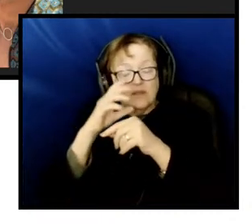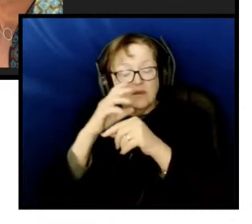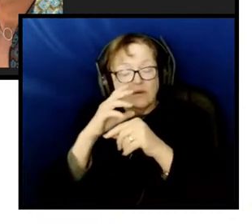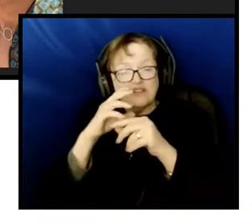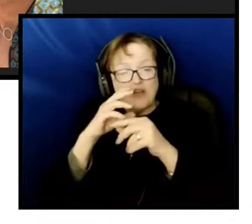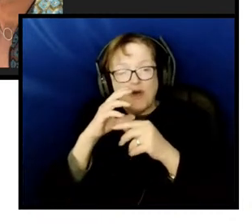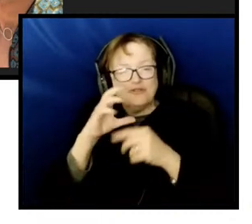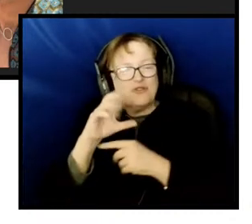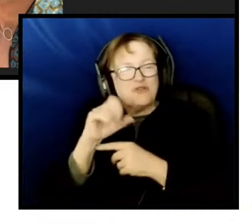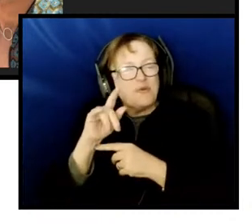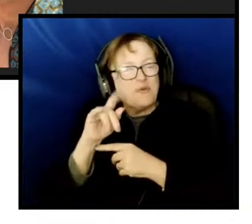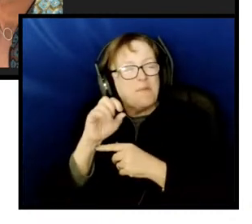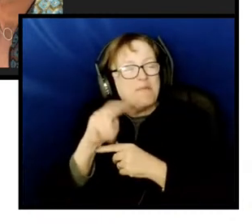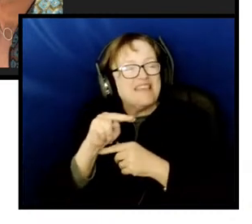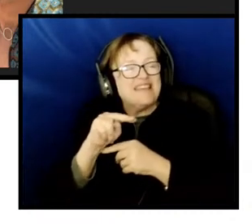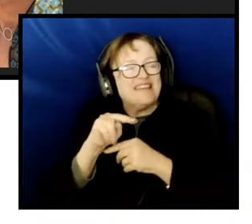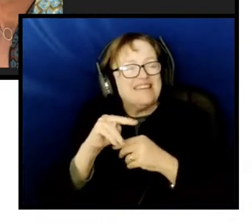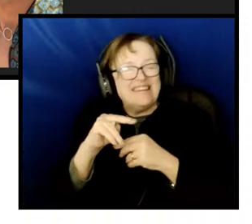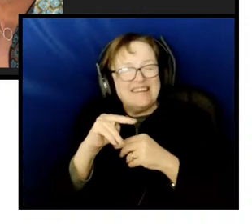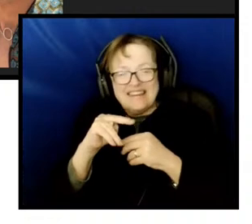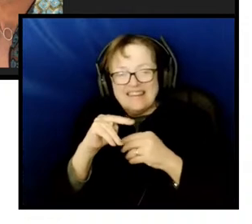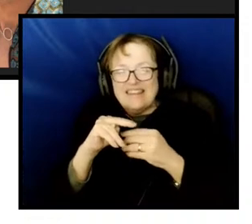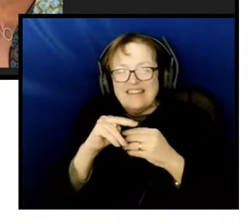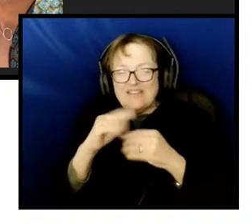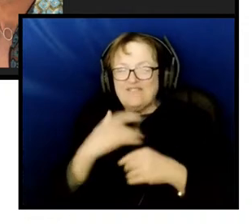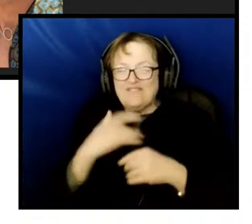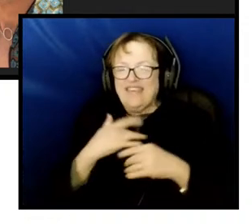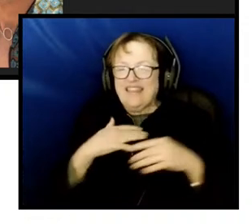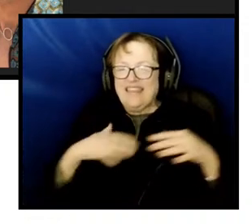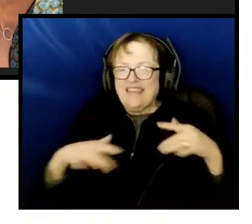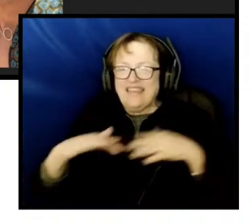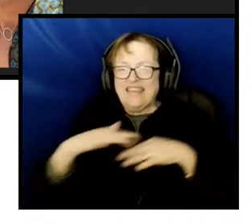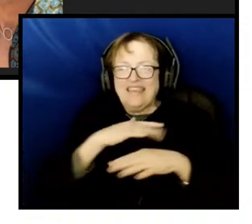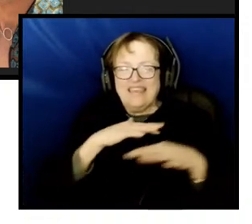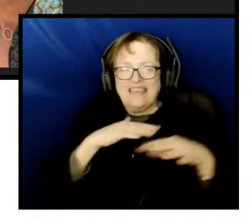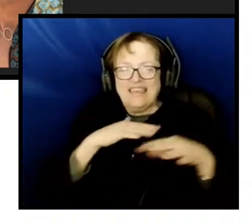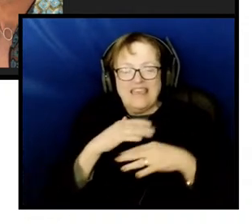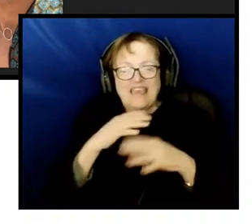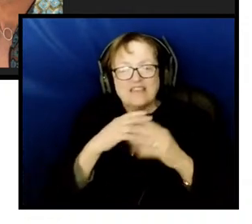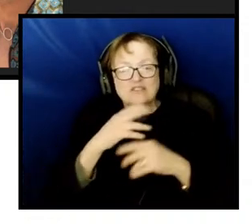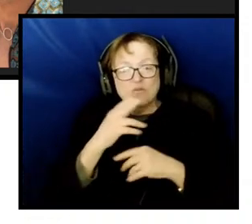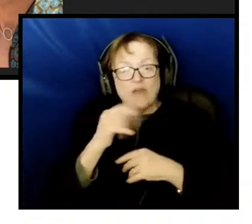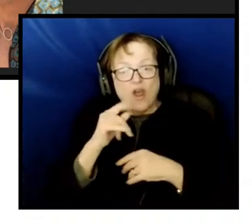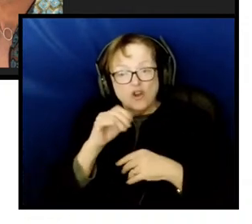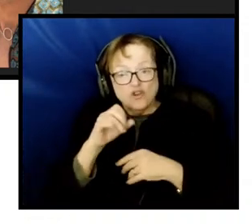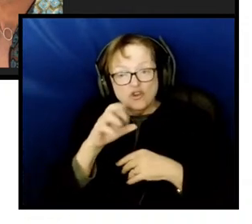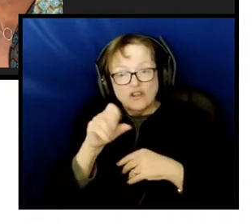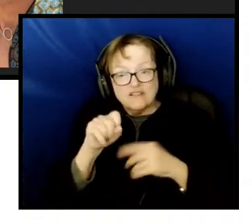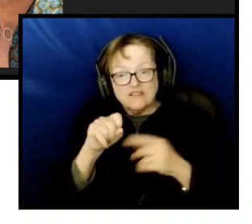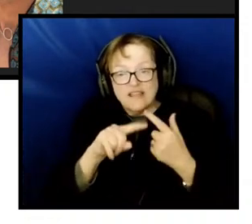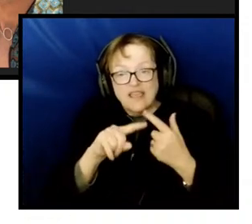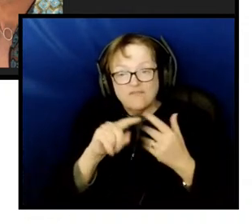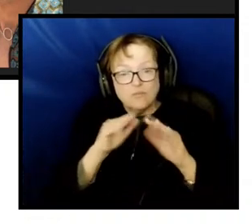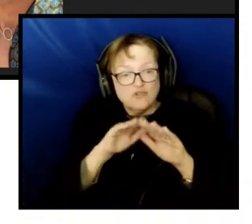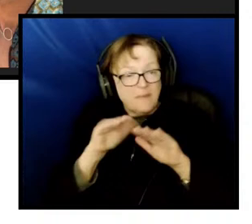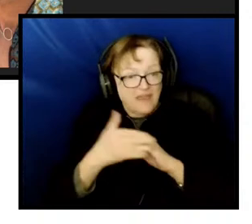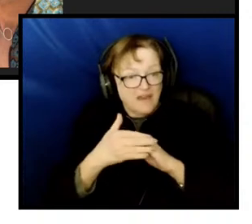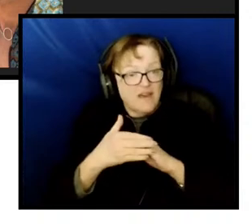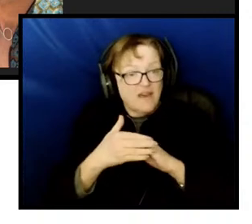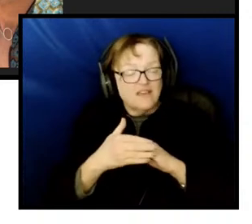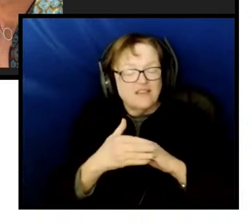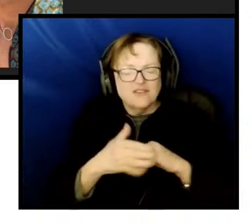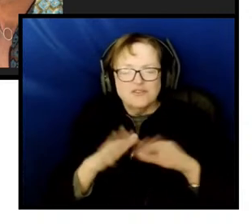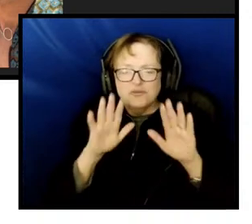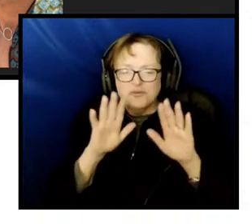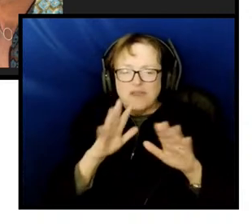the whole room that evening, since Sol is from Honduras and V is from Jamaica. So it was really great to talk